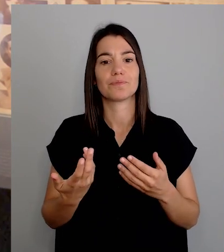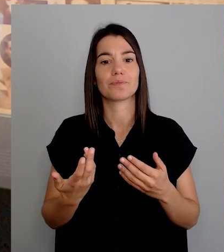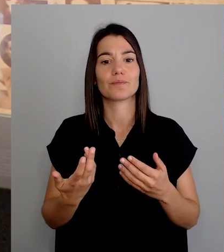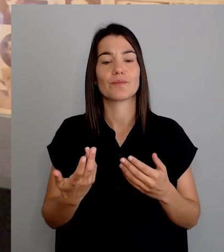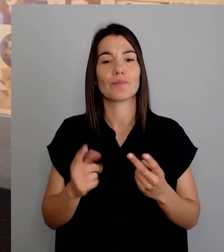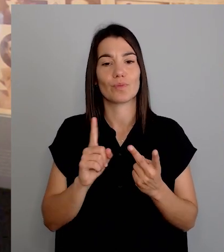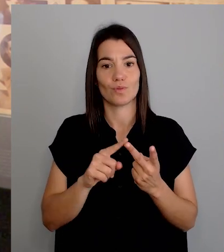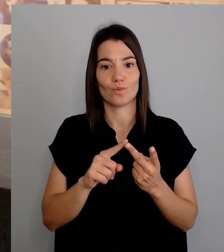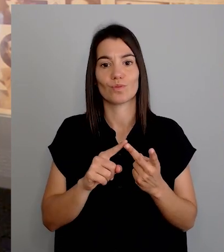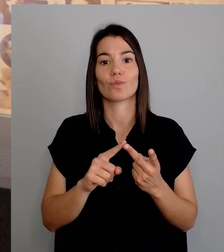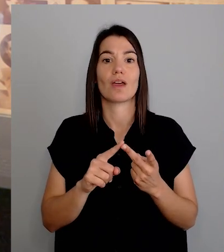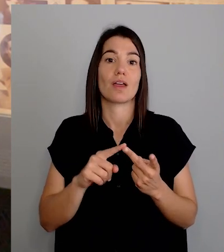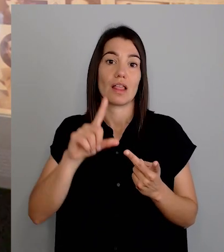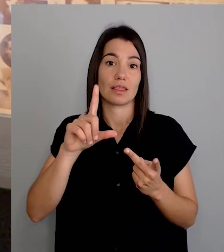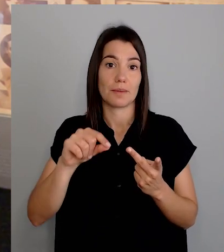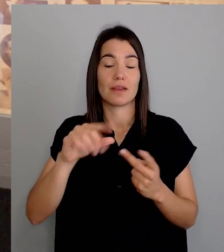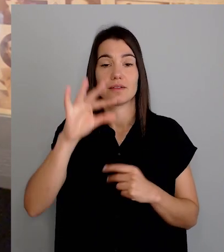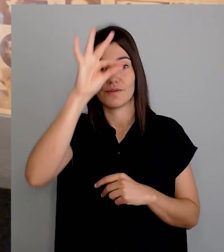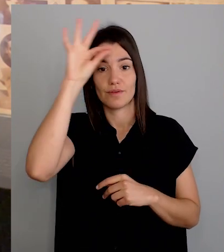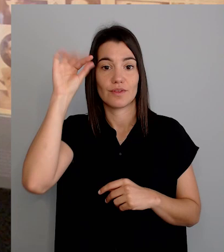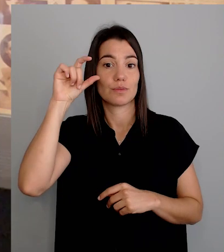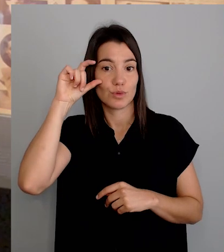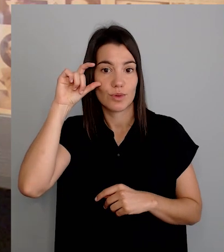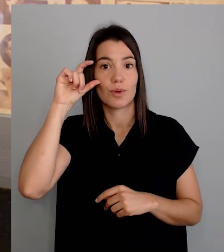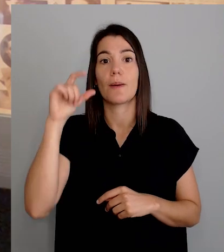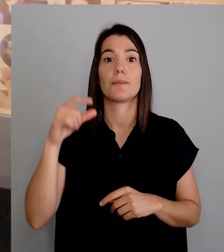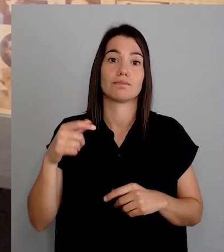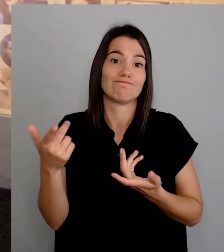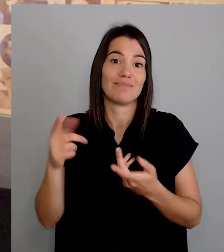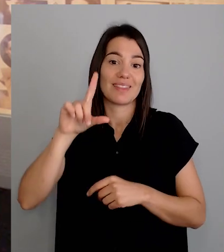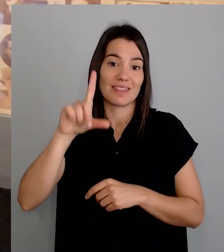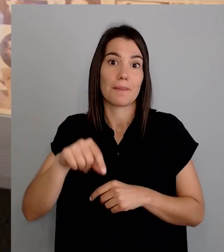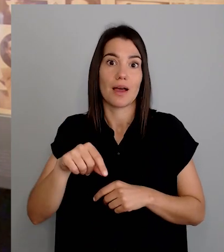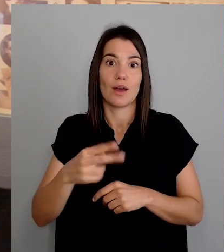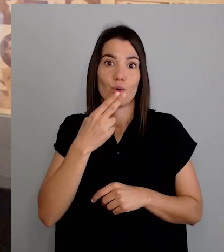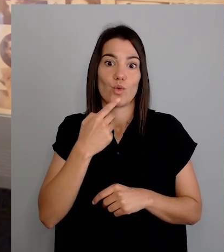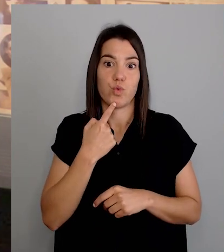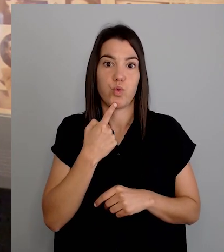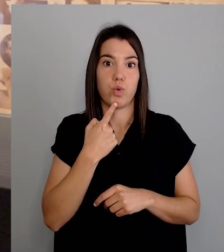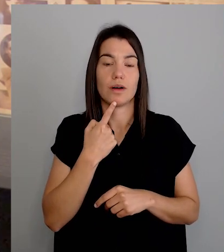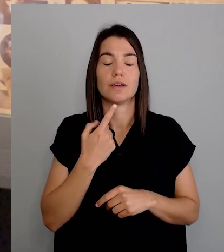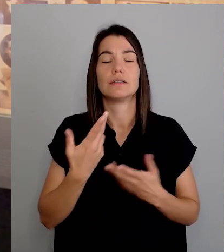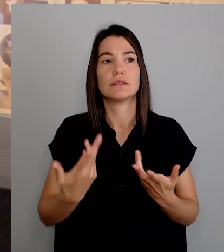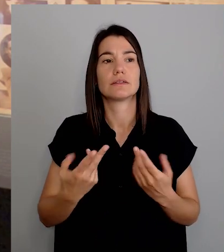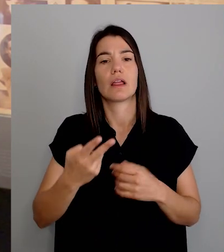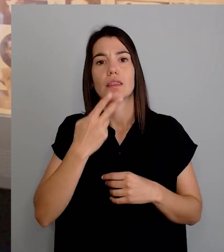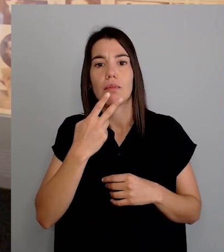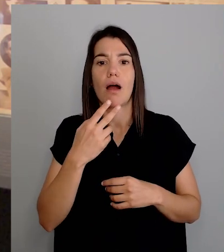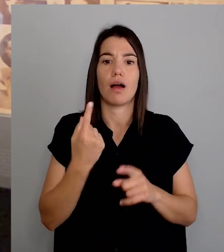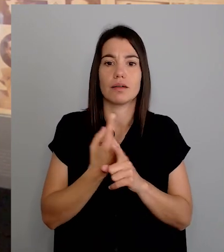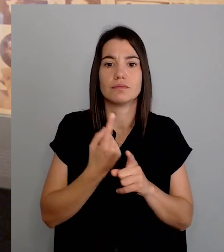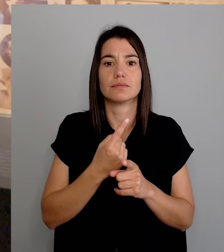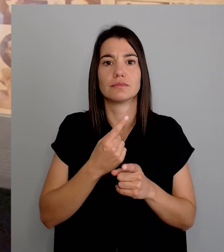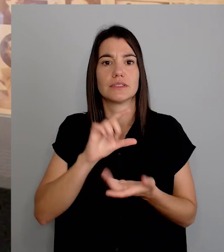second one is being fosforeira and the first